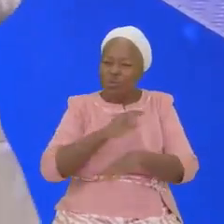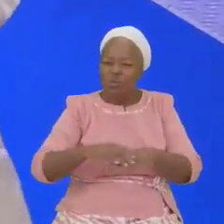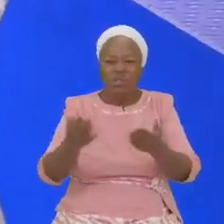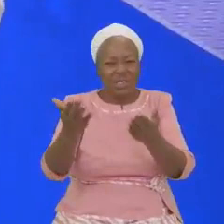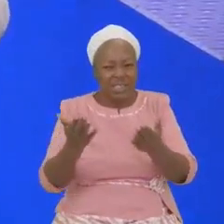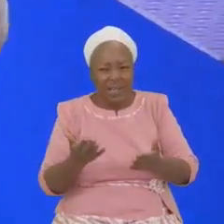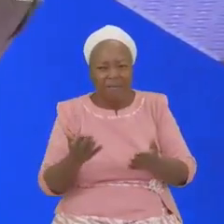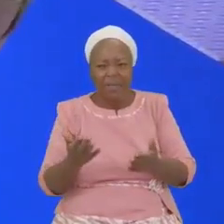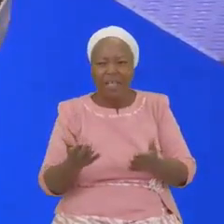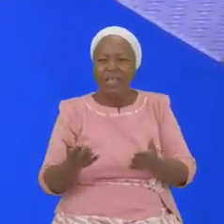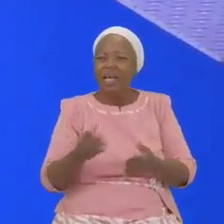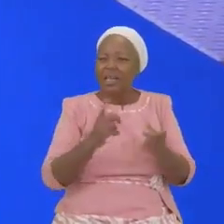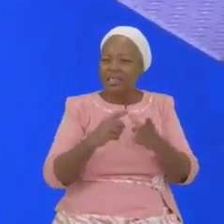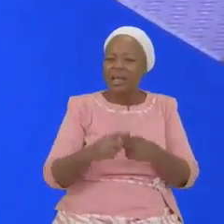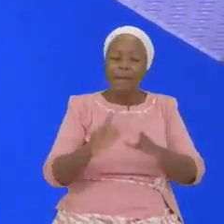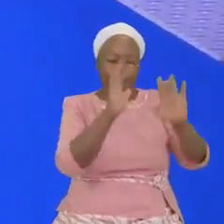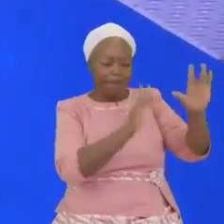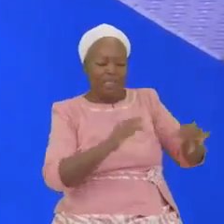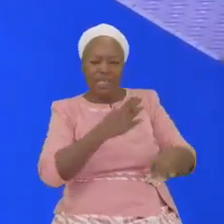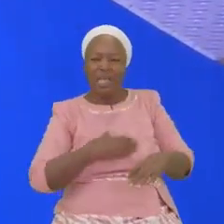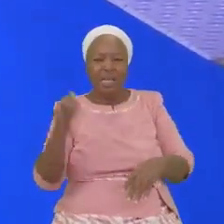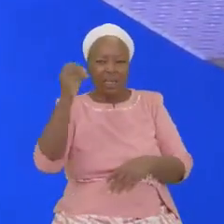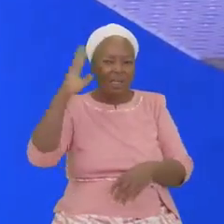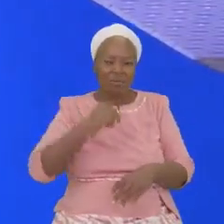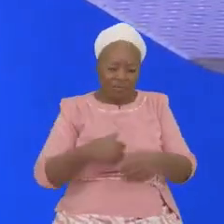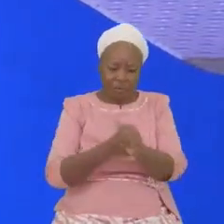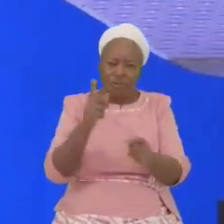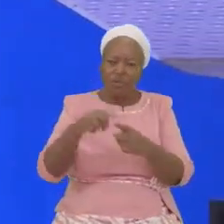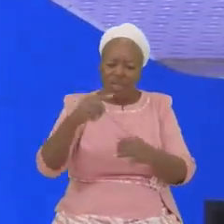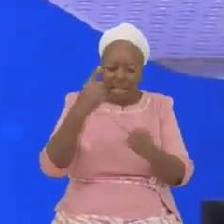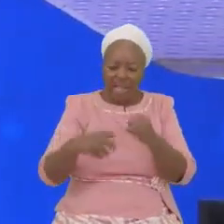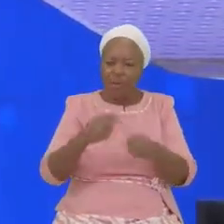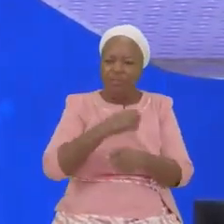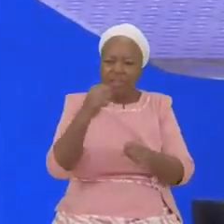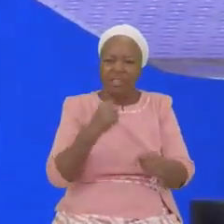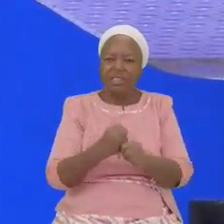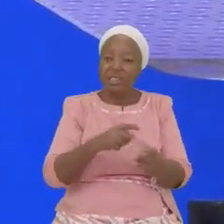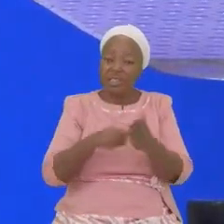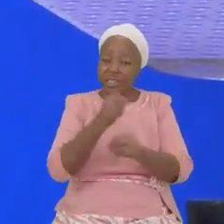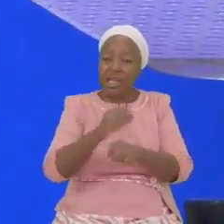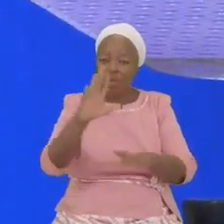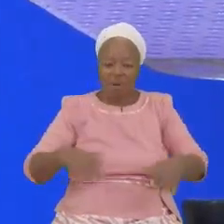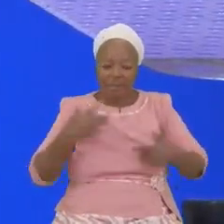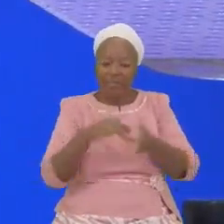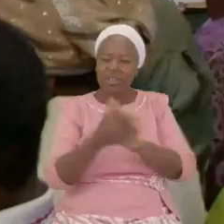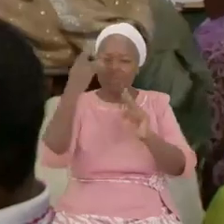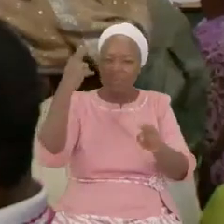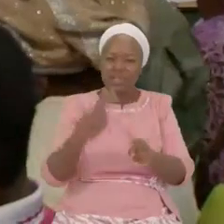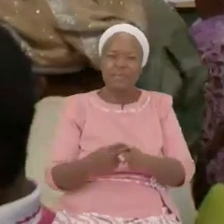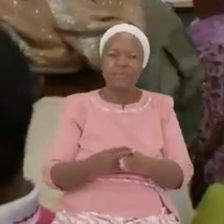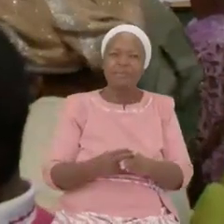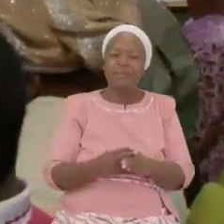deserve. Mercy and grace will follow you till the end of this year, your life, in Jesus' name.